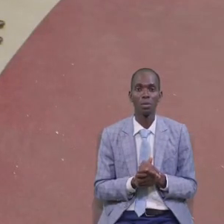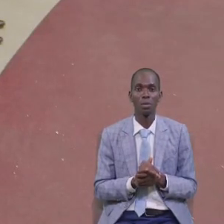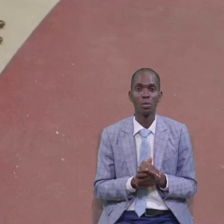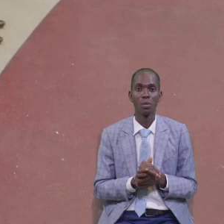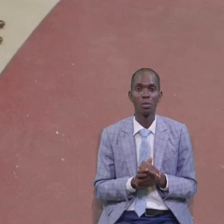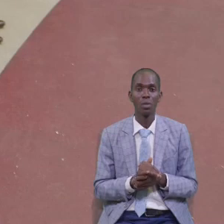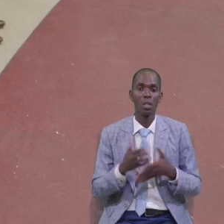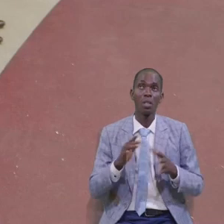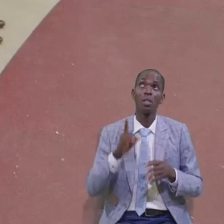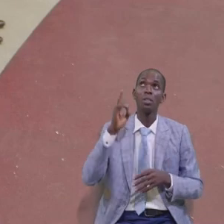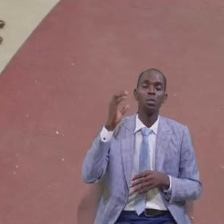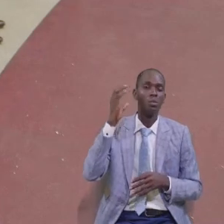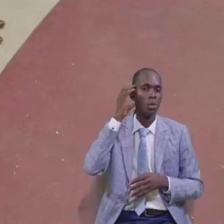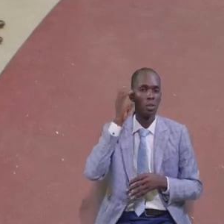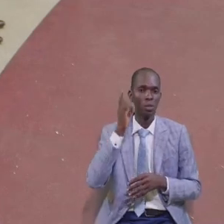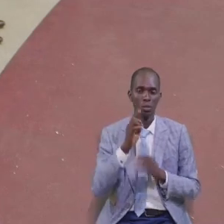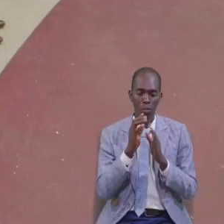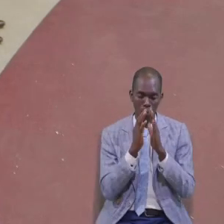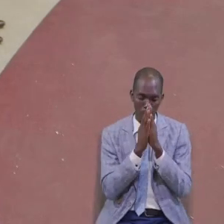Let Him hear you pray.